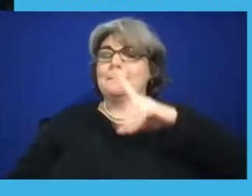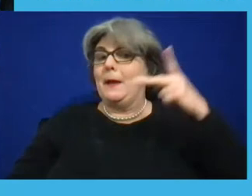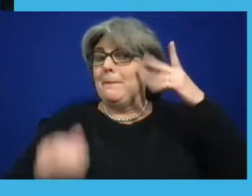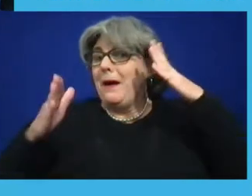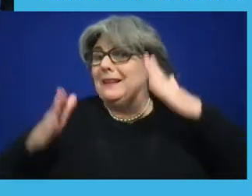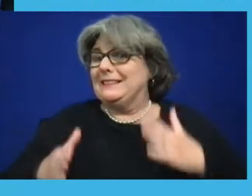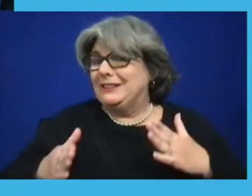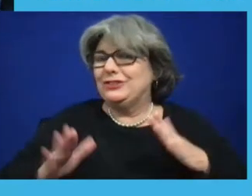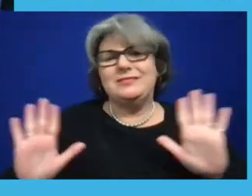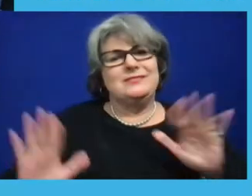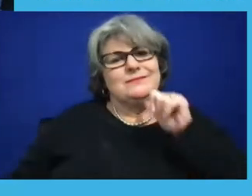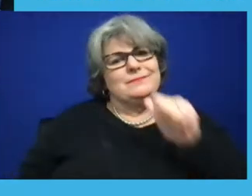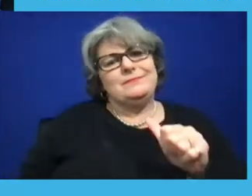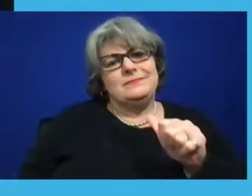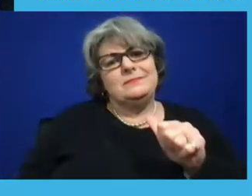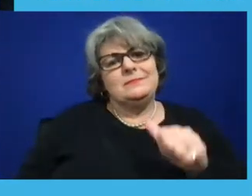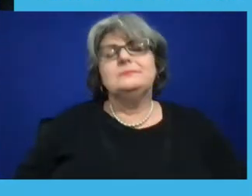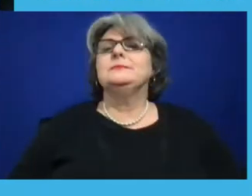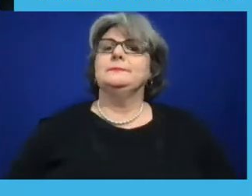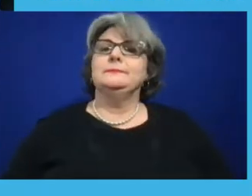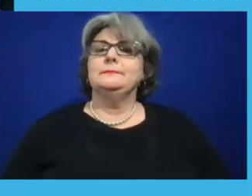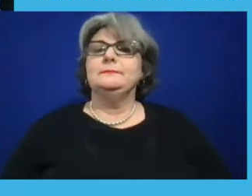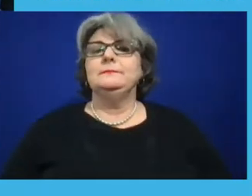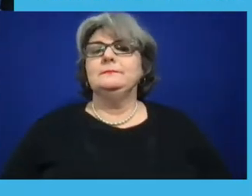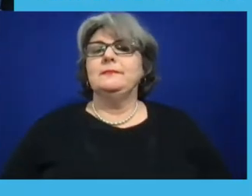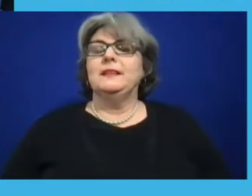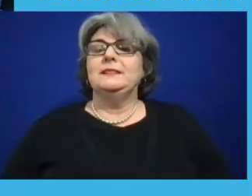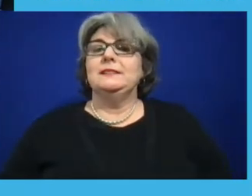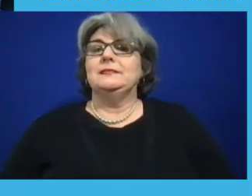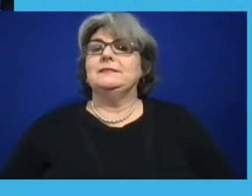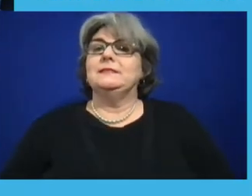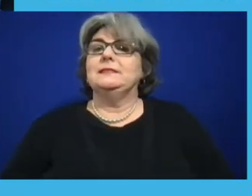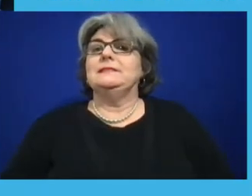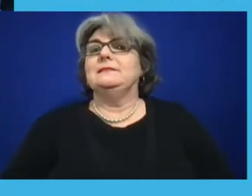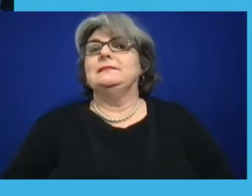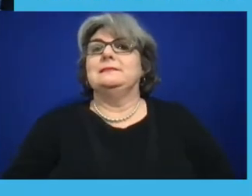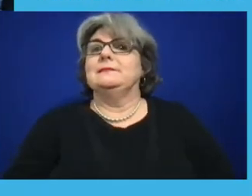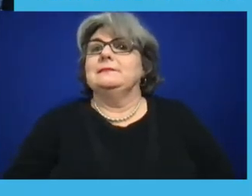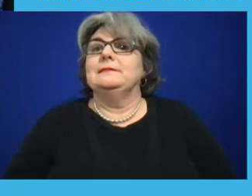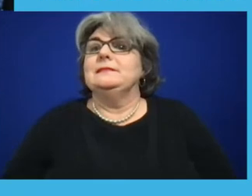by a bunch of mostly male politicians.